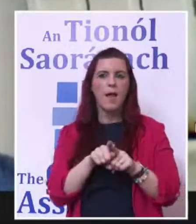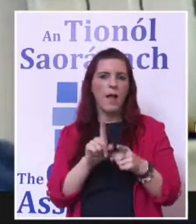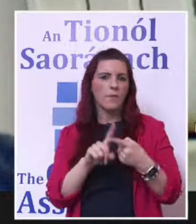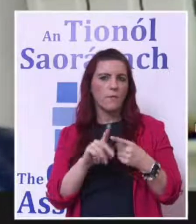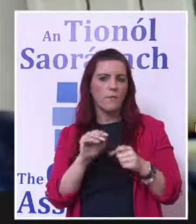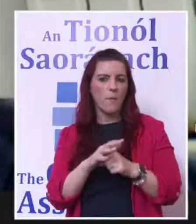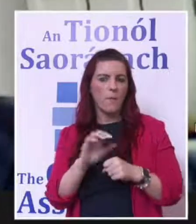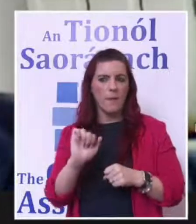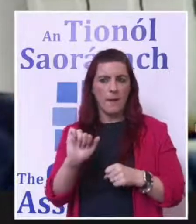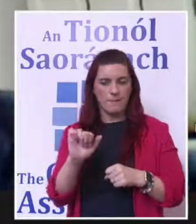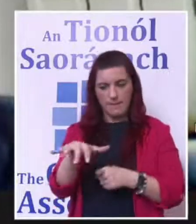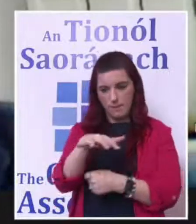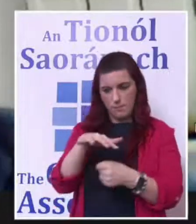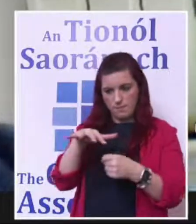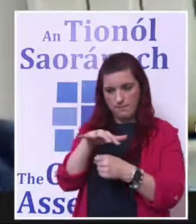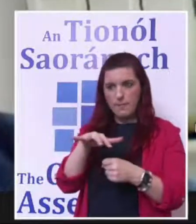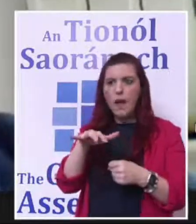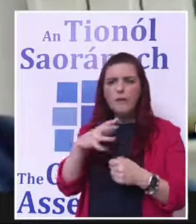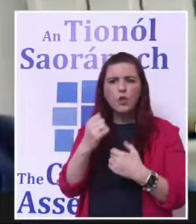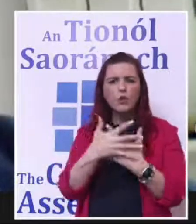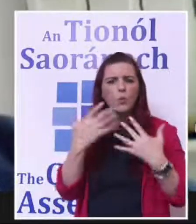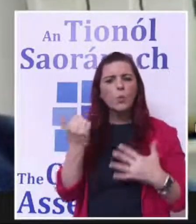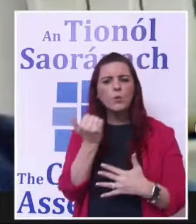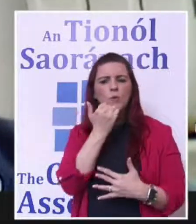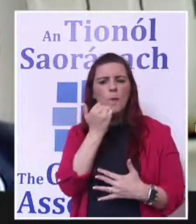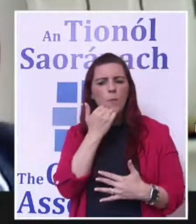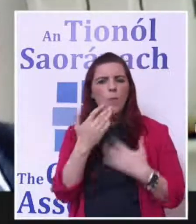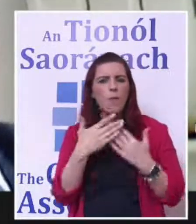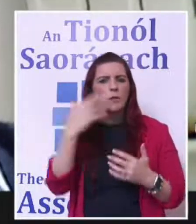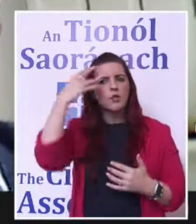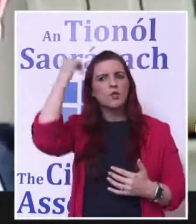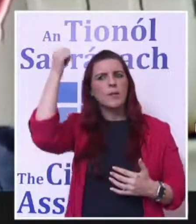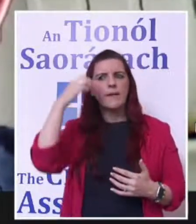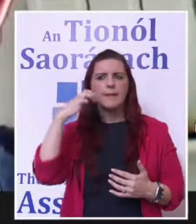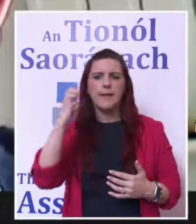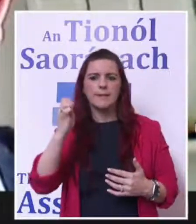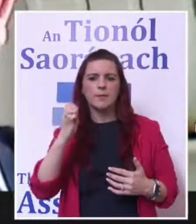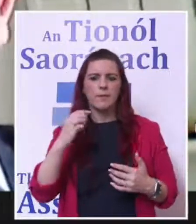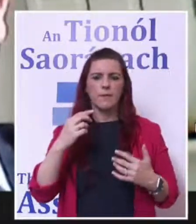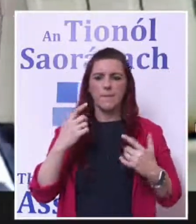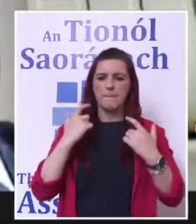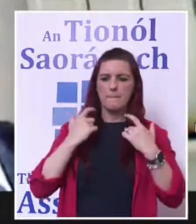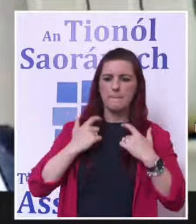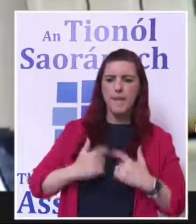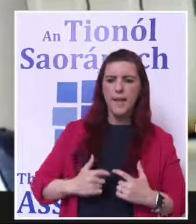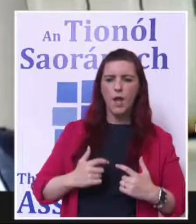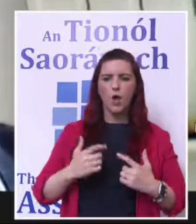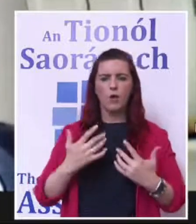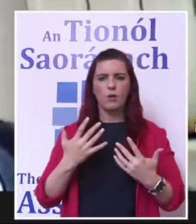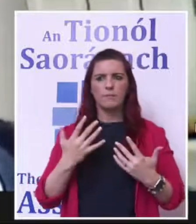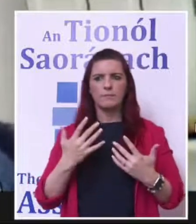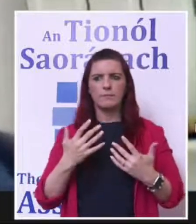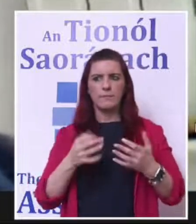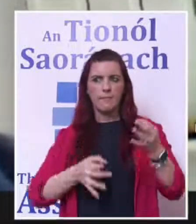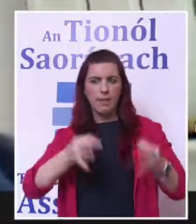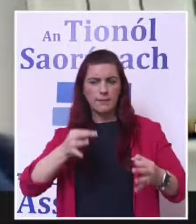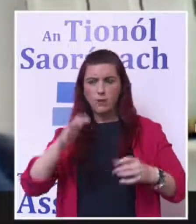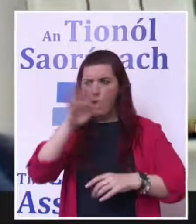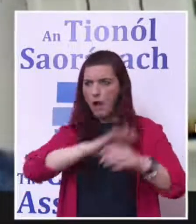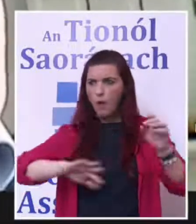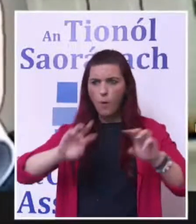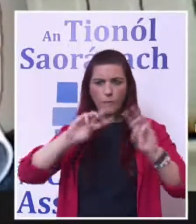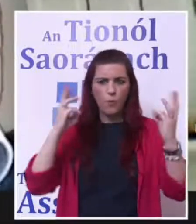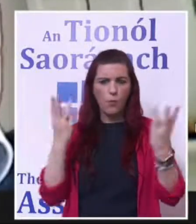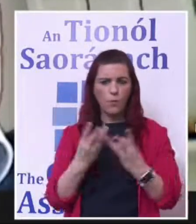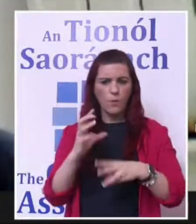Unit, that there are a huge number of chief execs, mayors and senior politicians right across the globe who